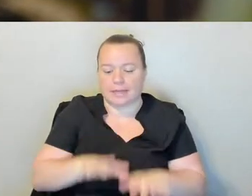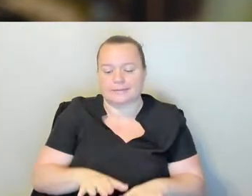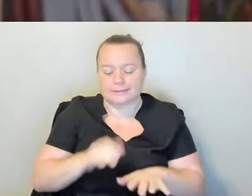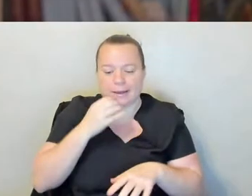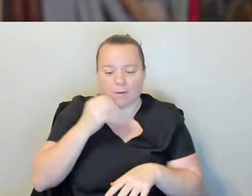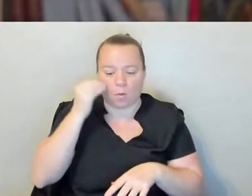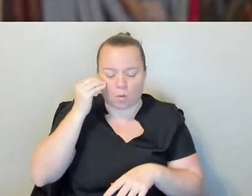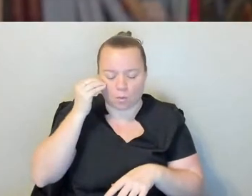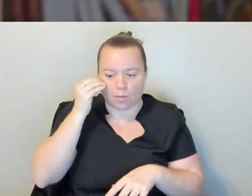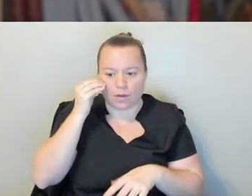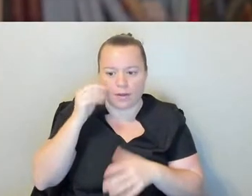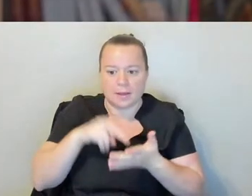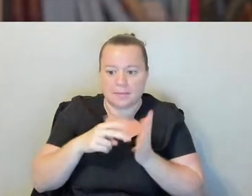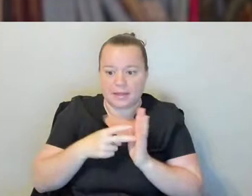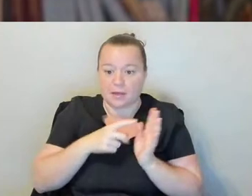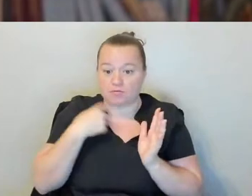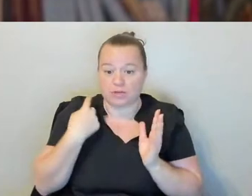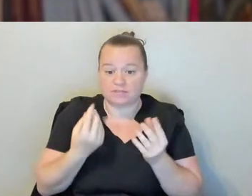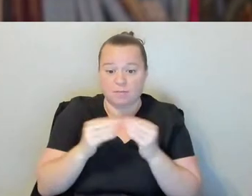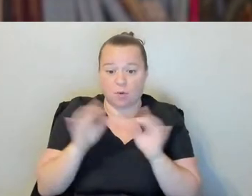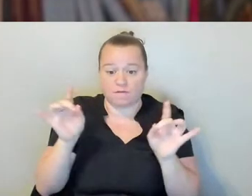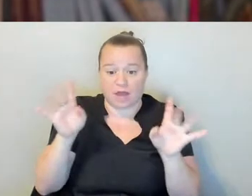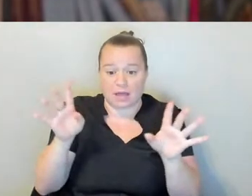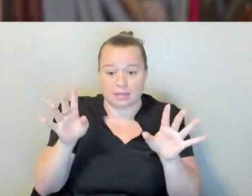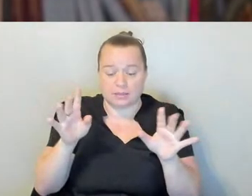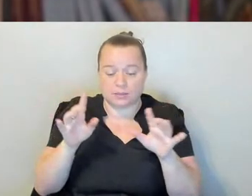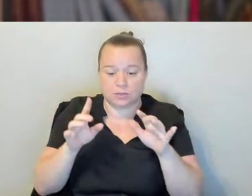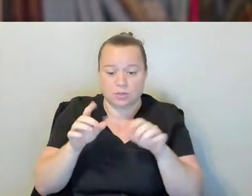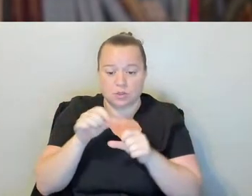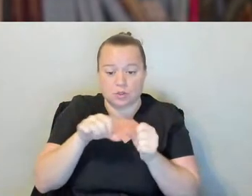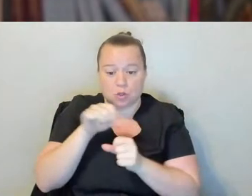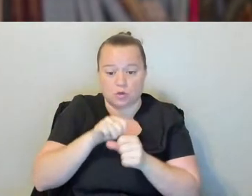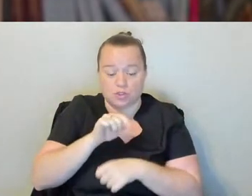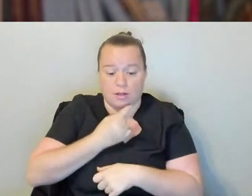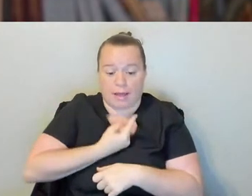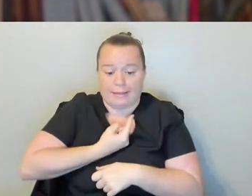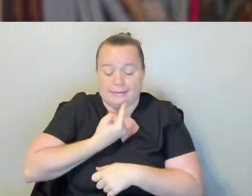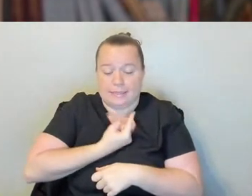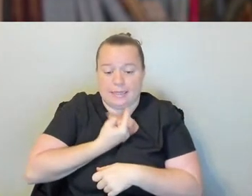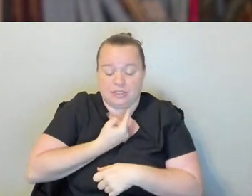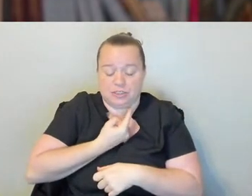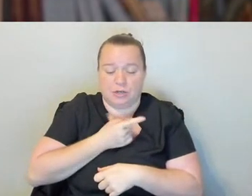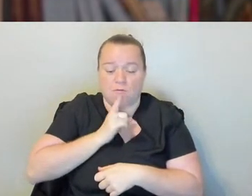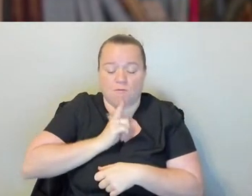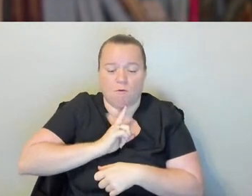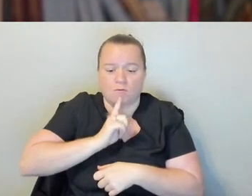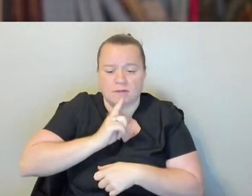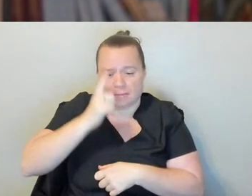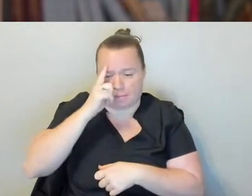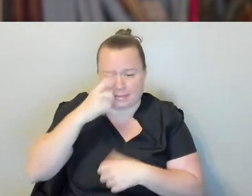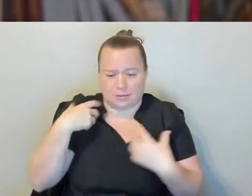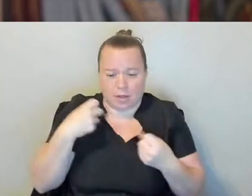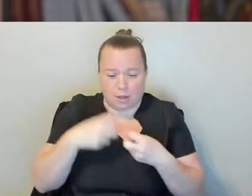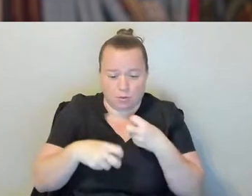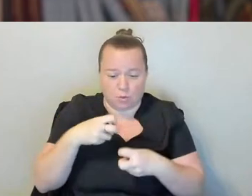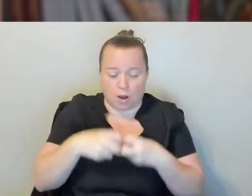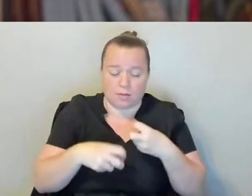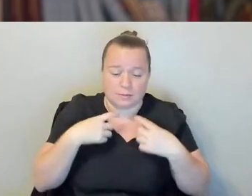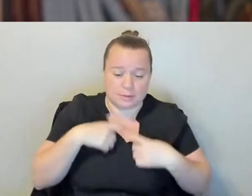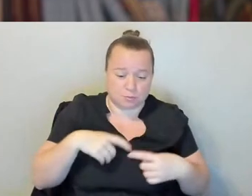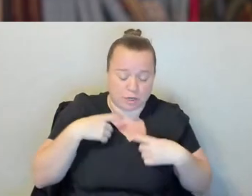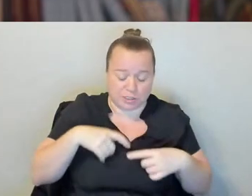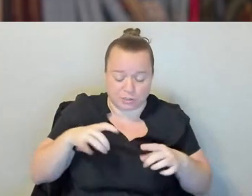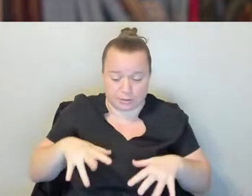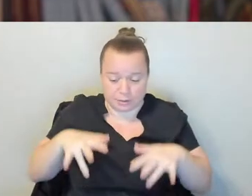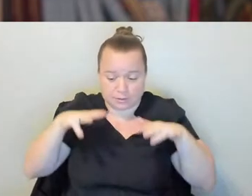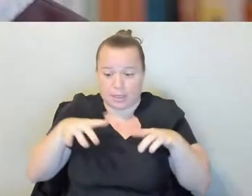violence, social isolation and loneliness, mental health problems such as depression and anxiety, and